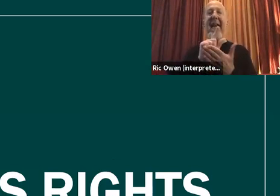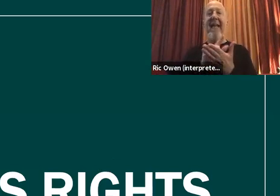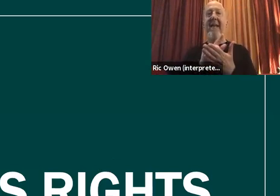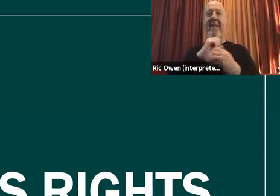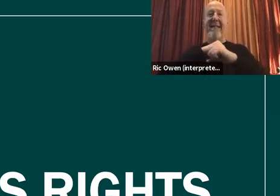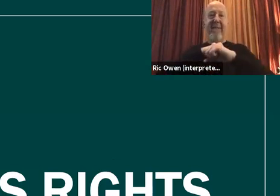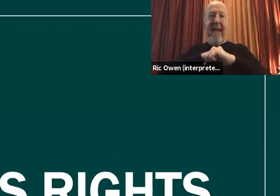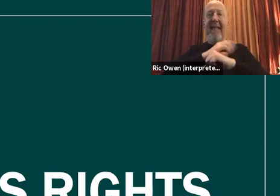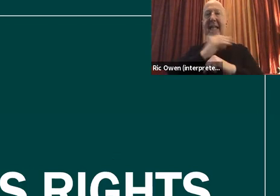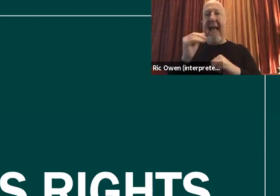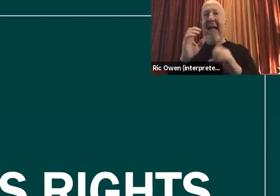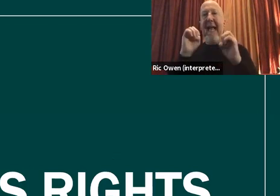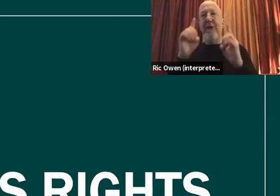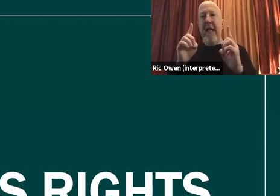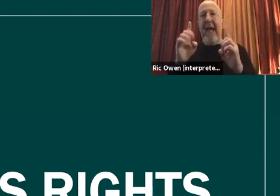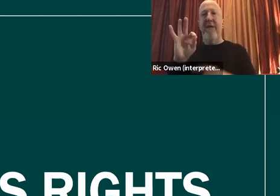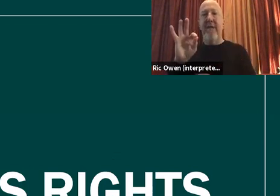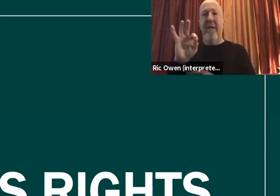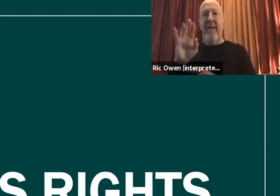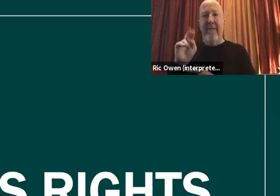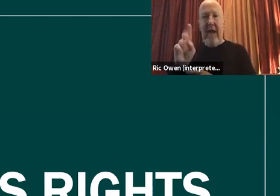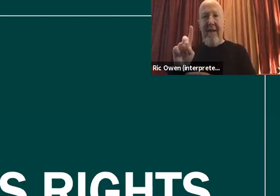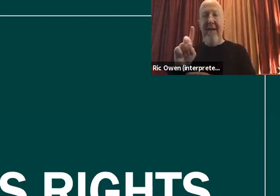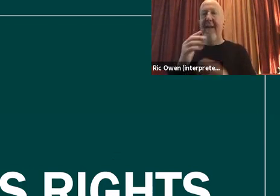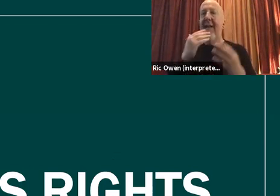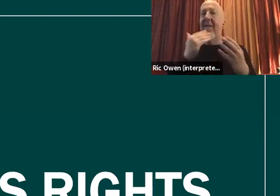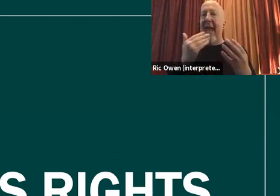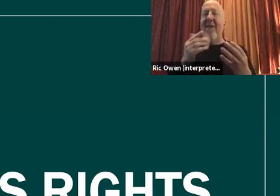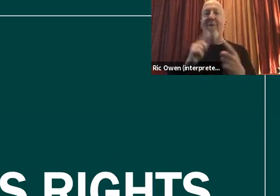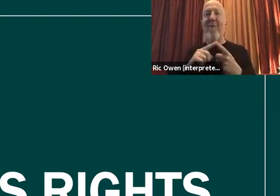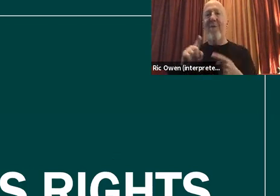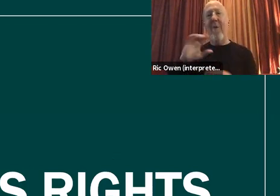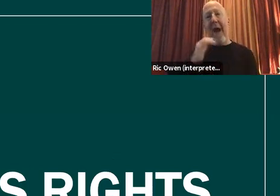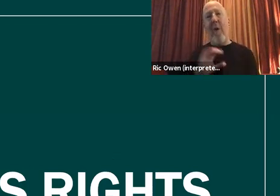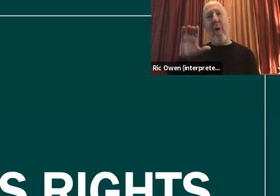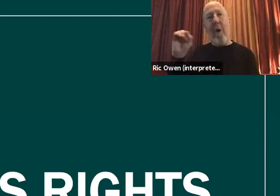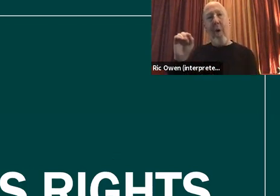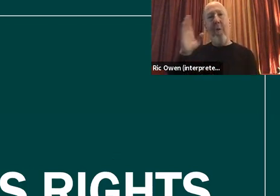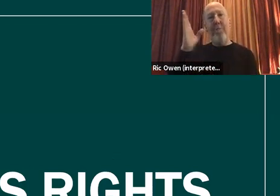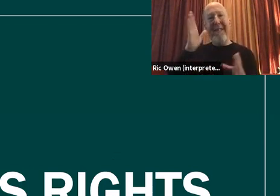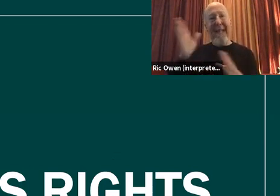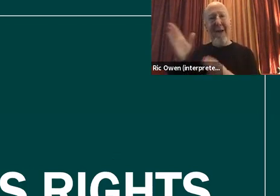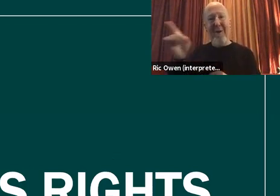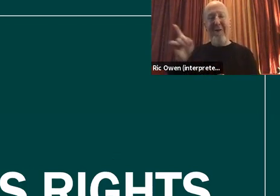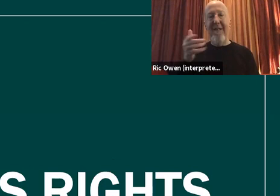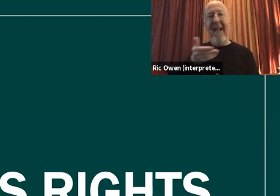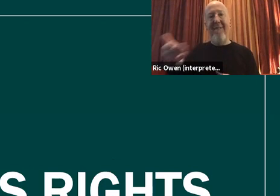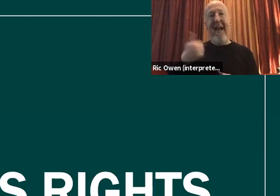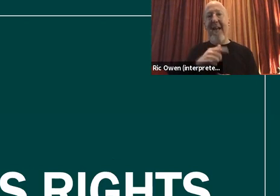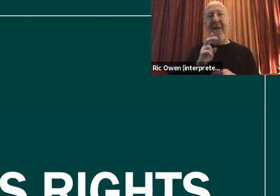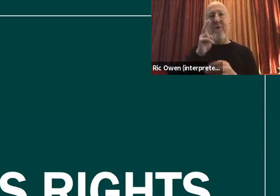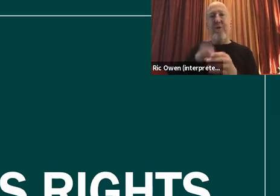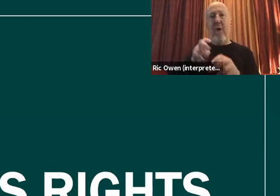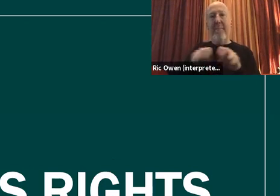and Education Fund. Thank you to our co-presenters for having us as part of this panel. David